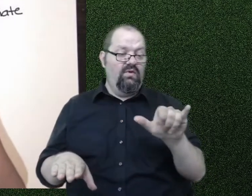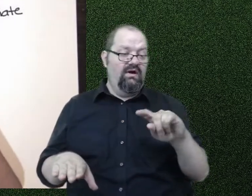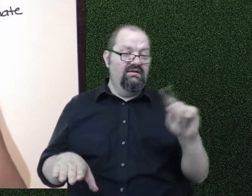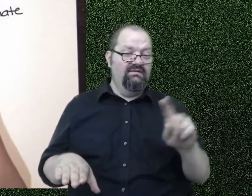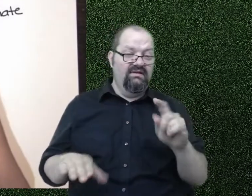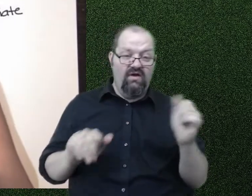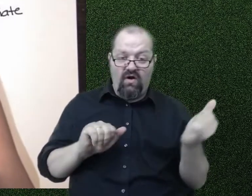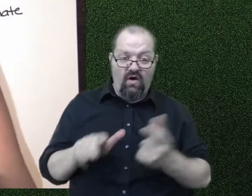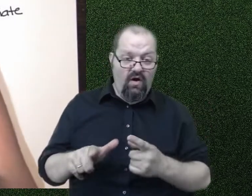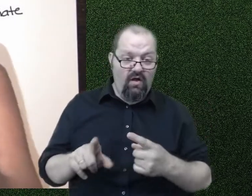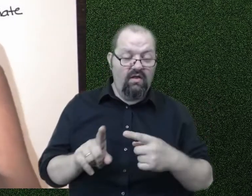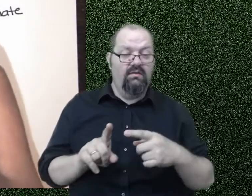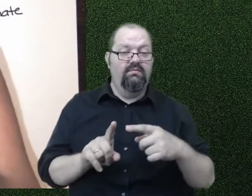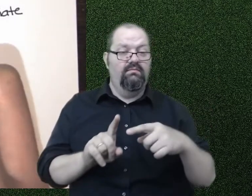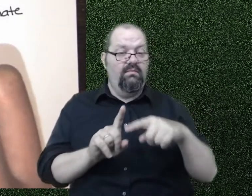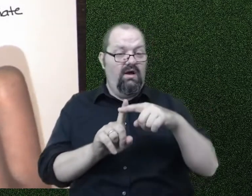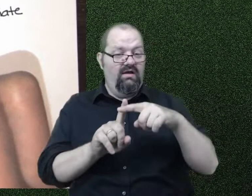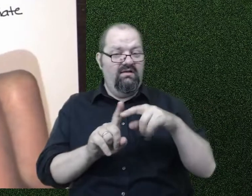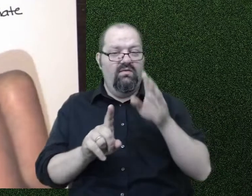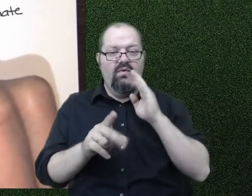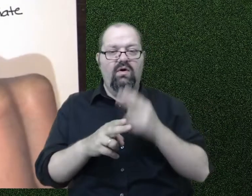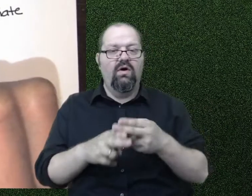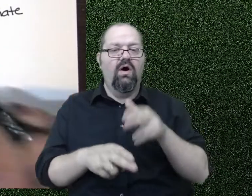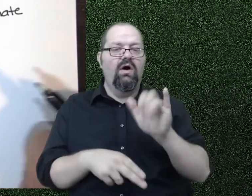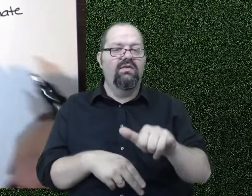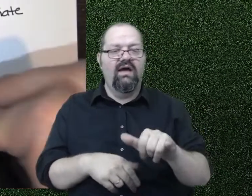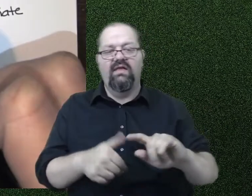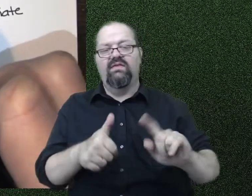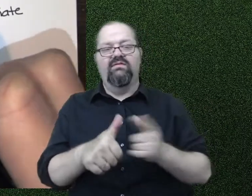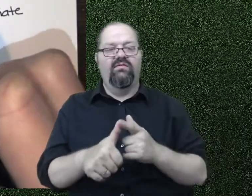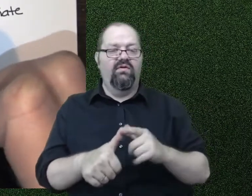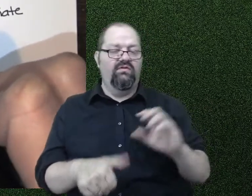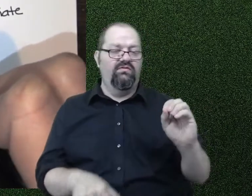we're going to call that the first octant.